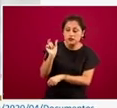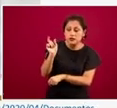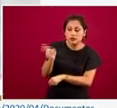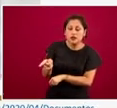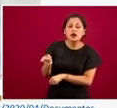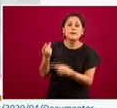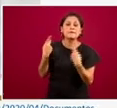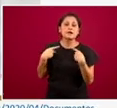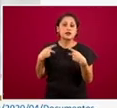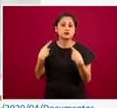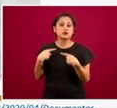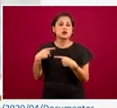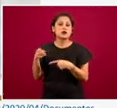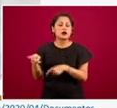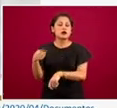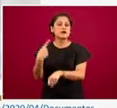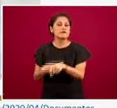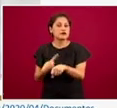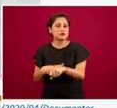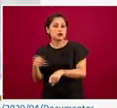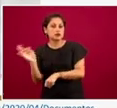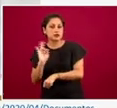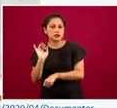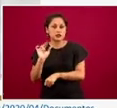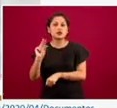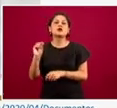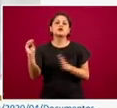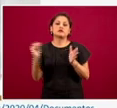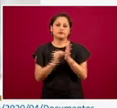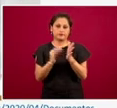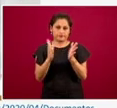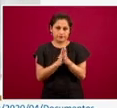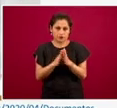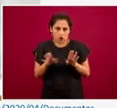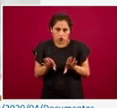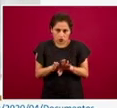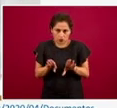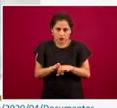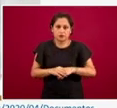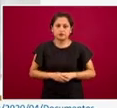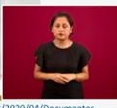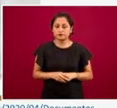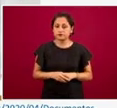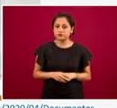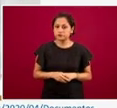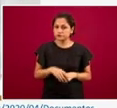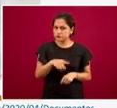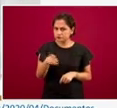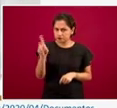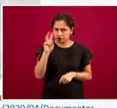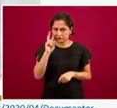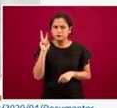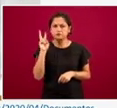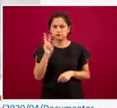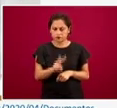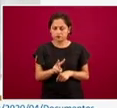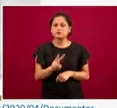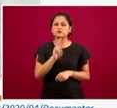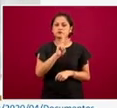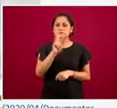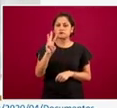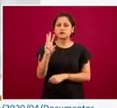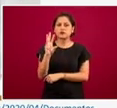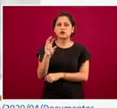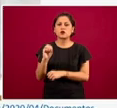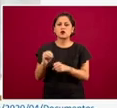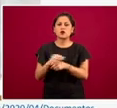laboratory, and we've been updating and modifying these guidelines to make them more complete and more efficient, and